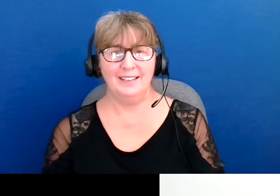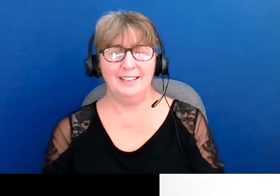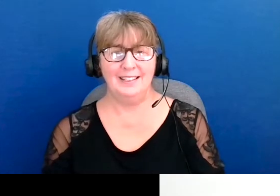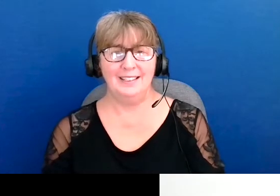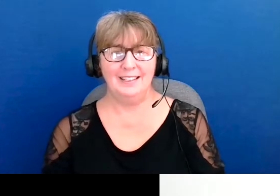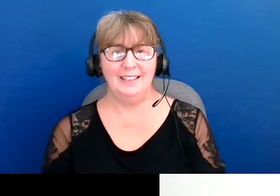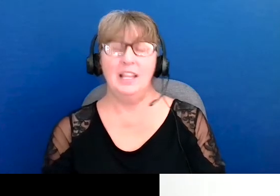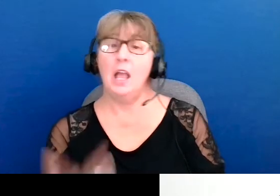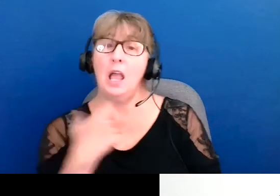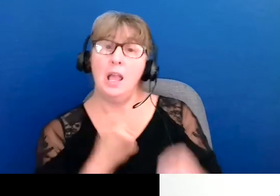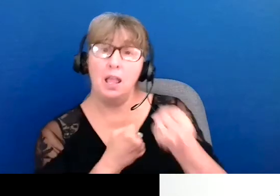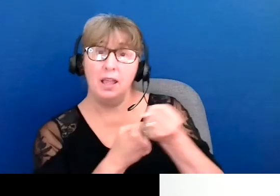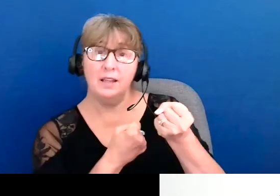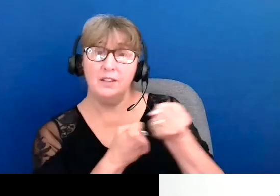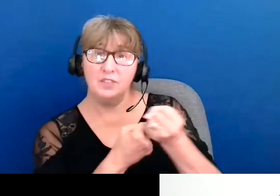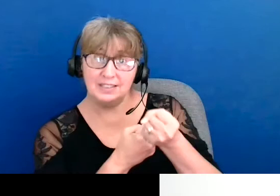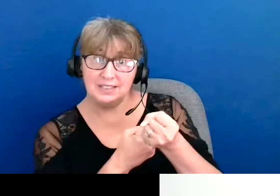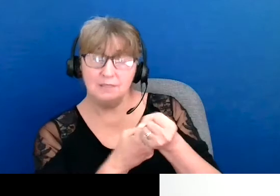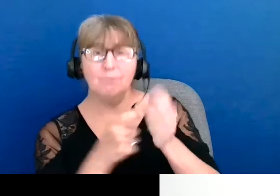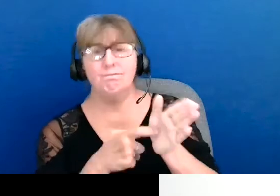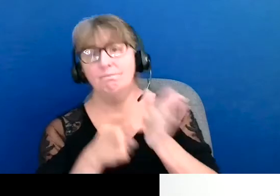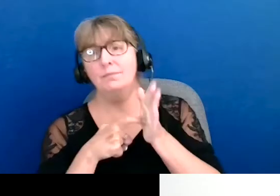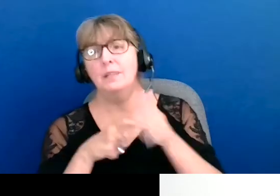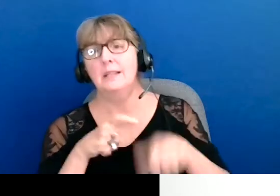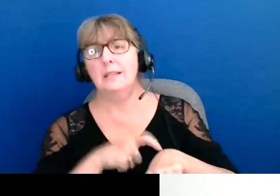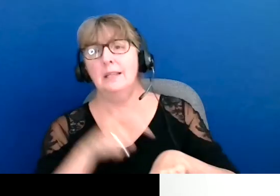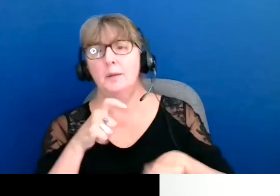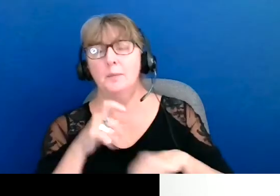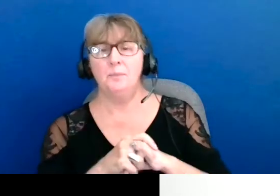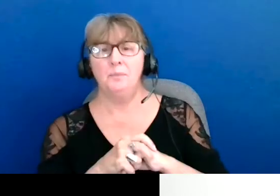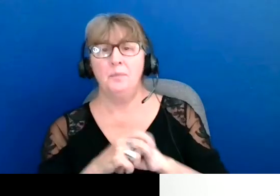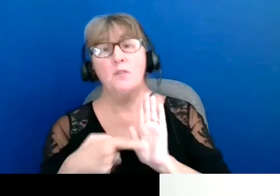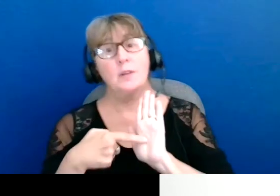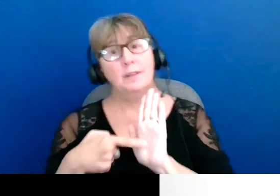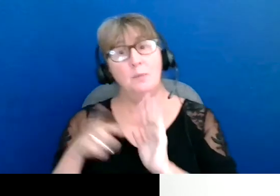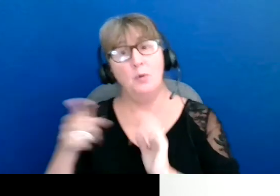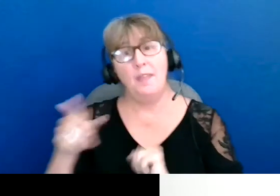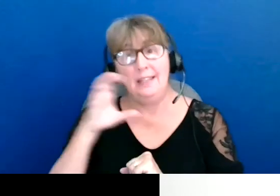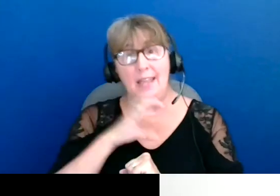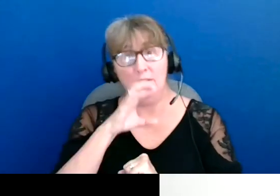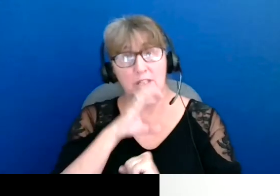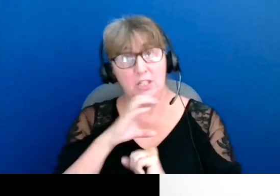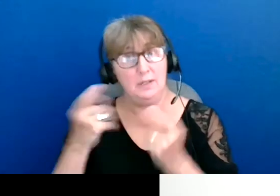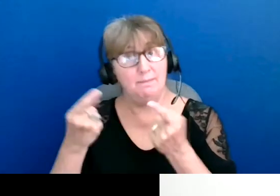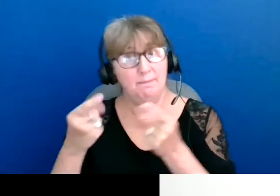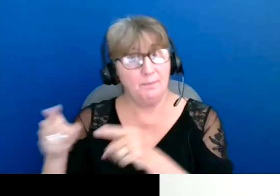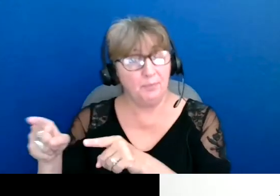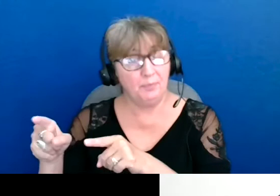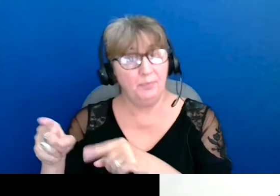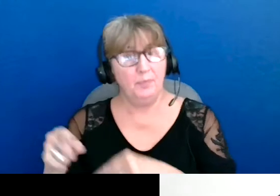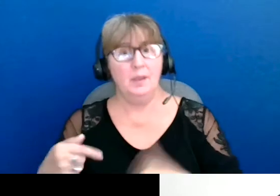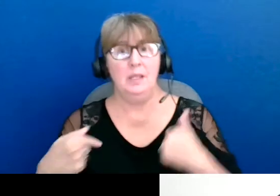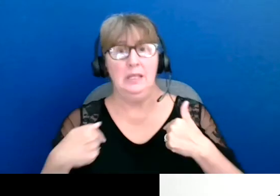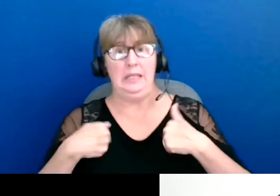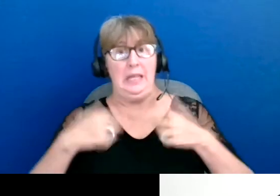Advocacy takes time. So for example, the cafeteria story, I did not decide at the